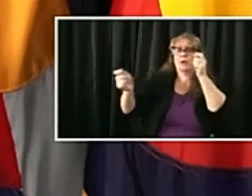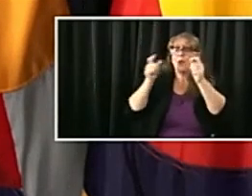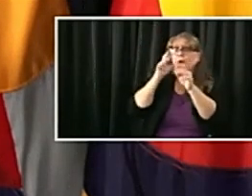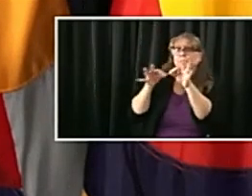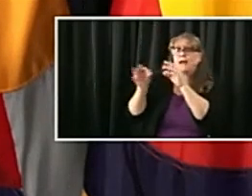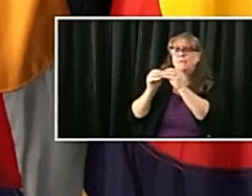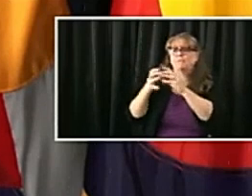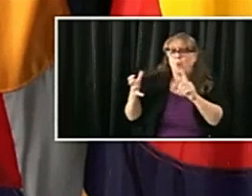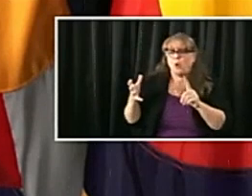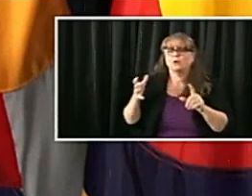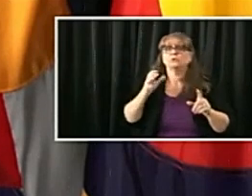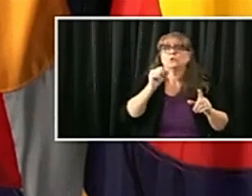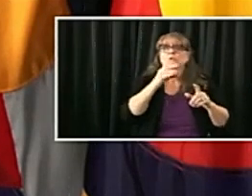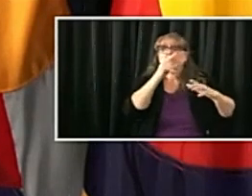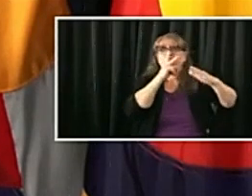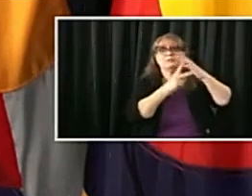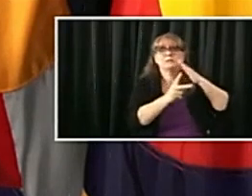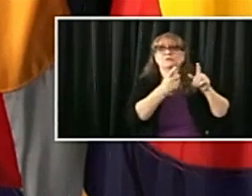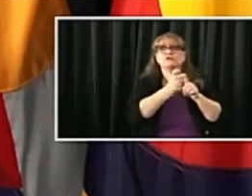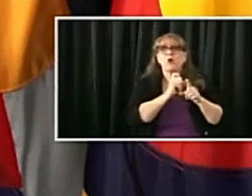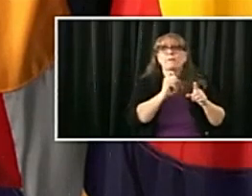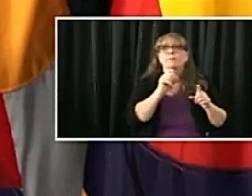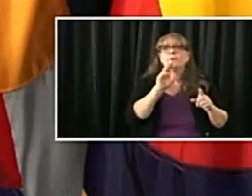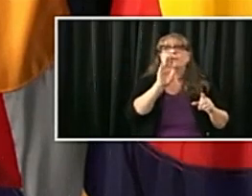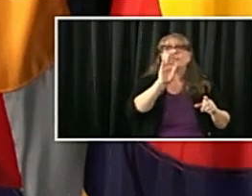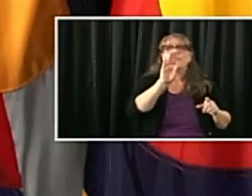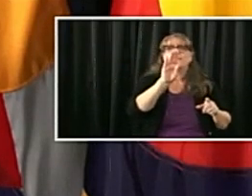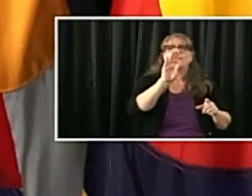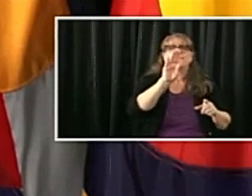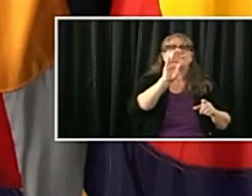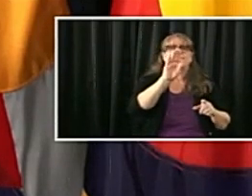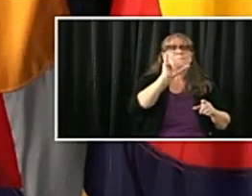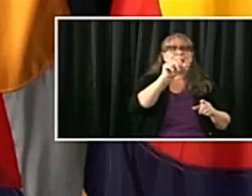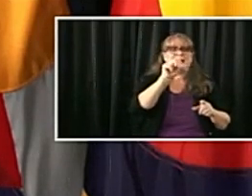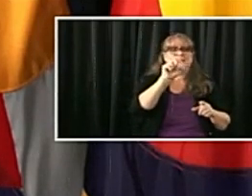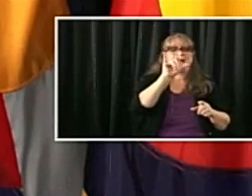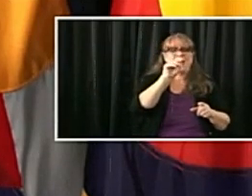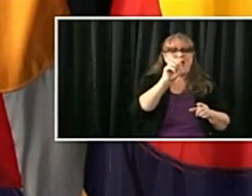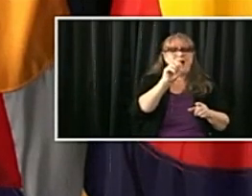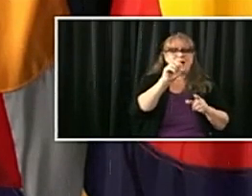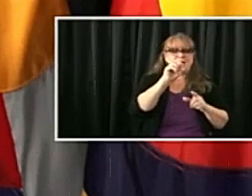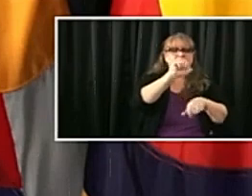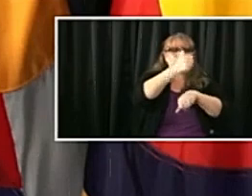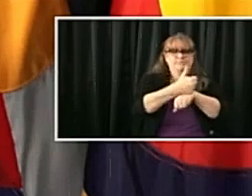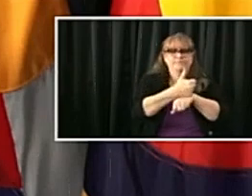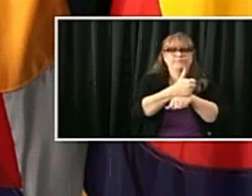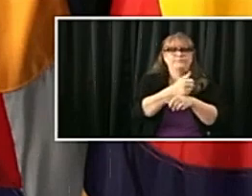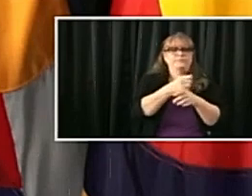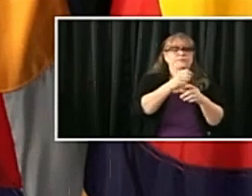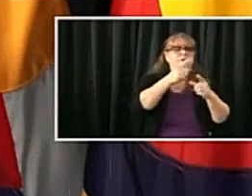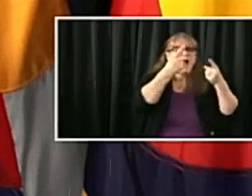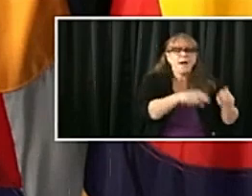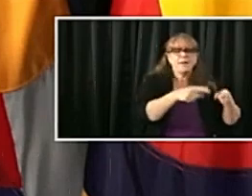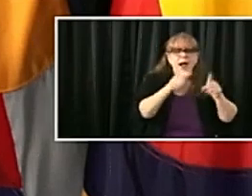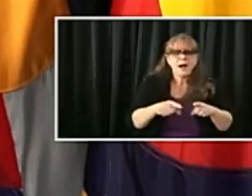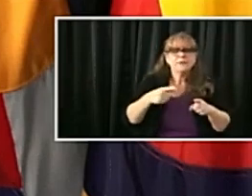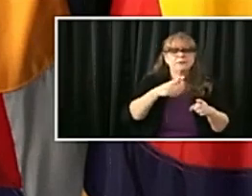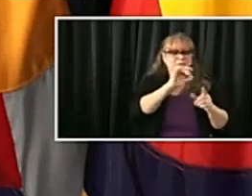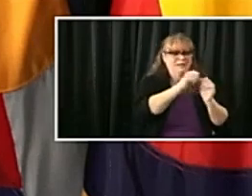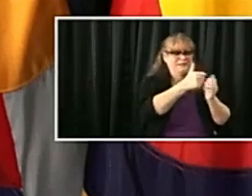baseline scenarios of what level of social distancing and reduction in the disease transmission occurs. That choice is up